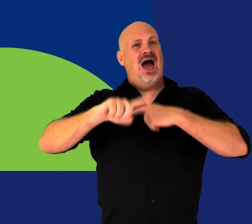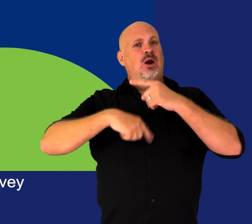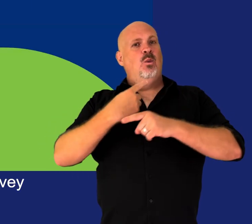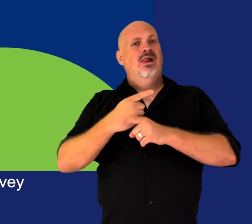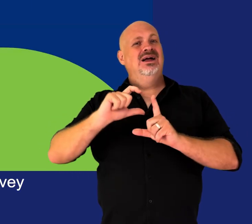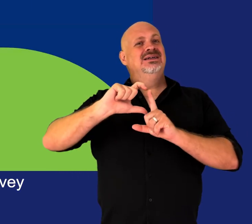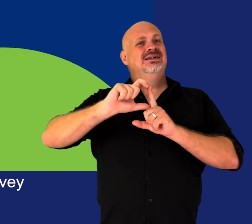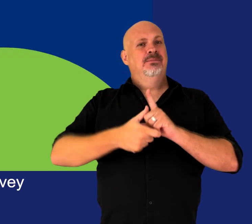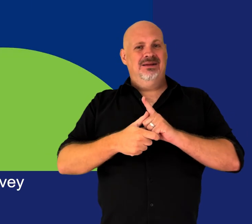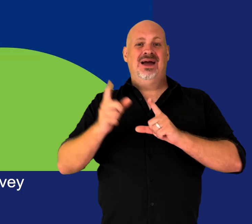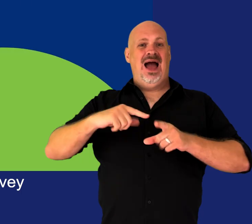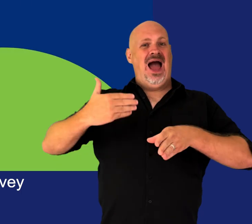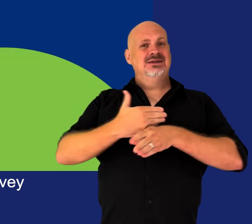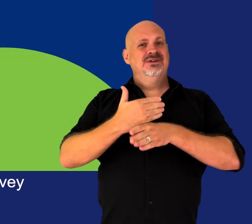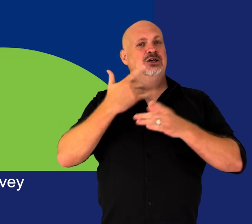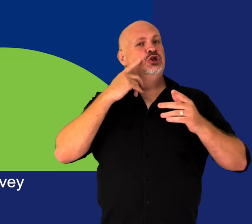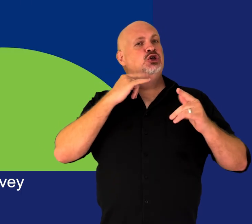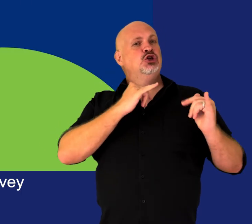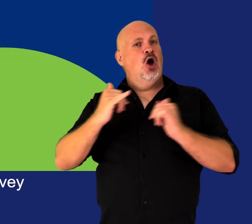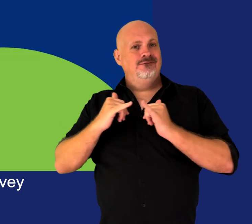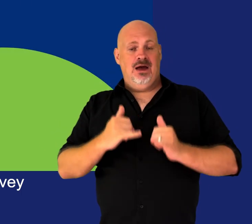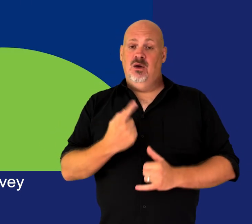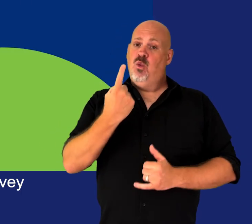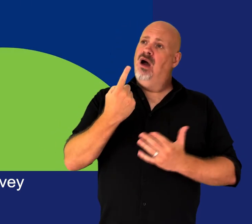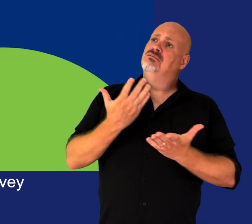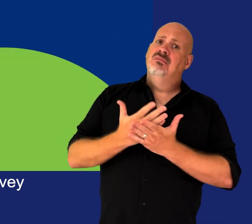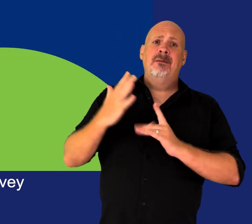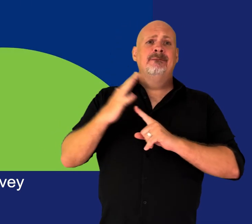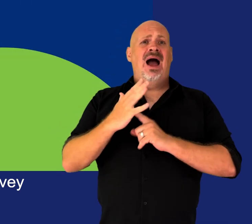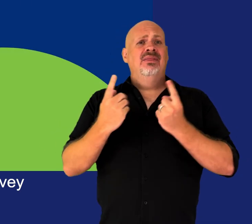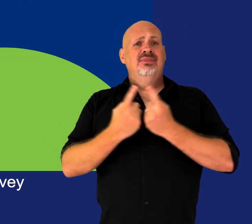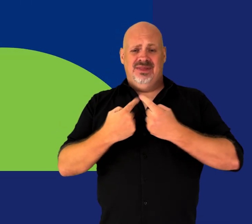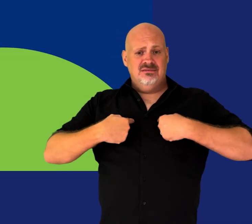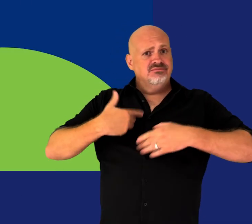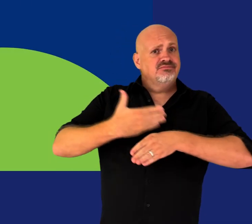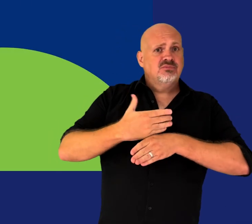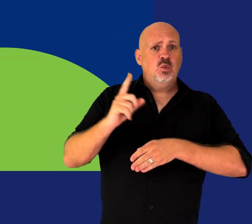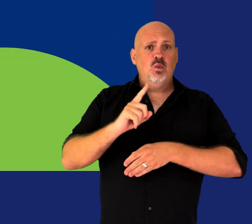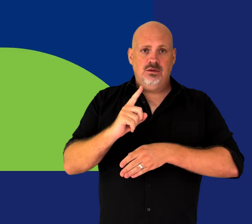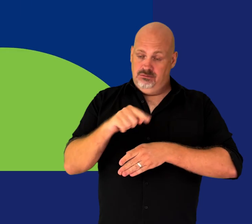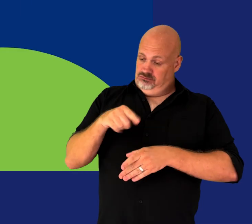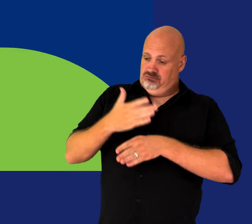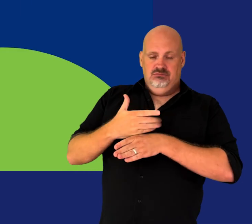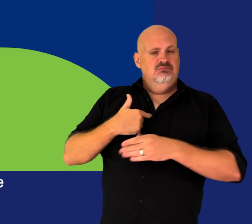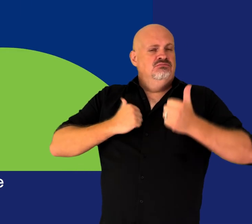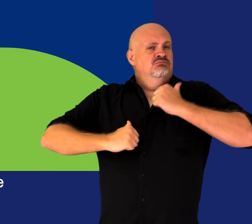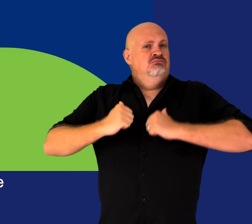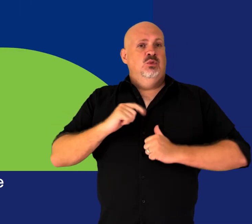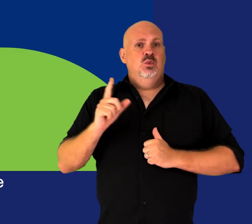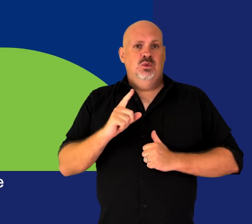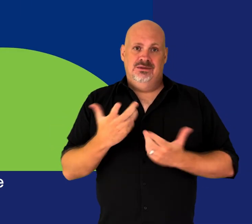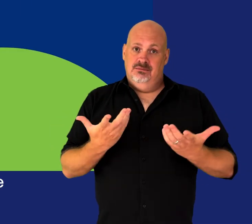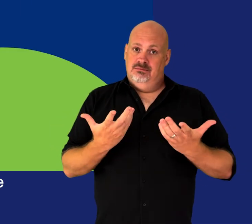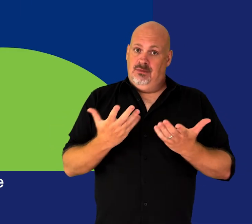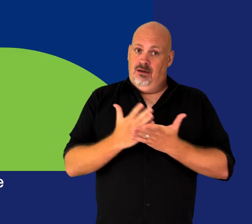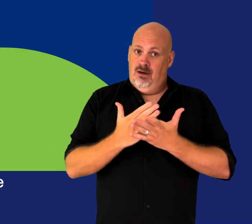Alliance. Annual Disability and Activity Survey is one of the main things we do. It's one of the work that I'm the most proud of. So